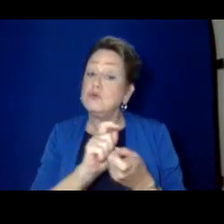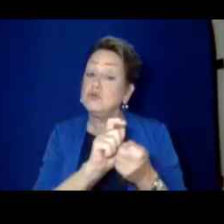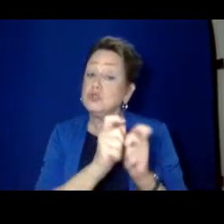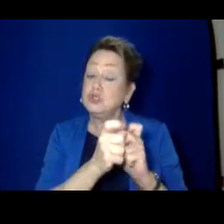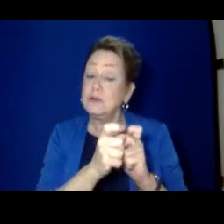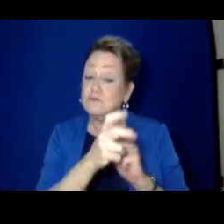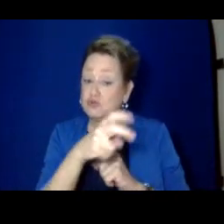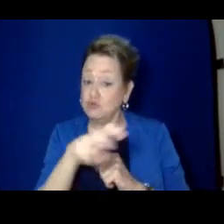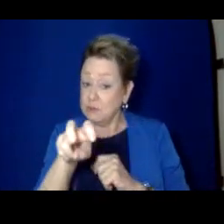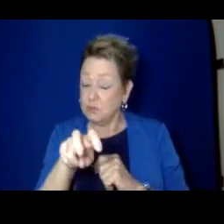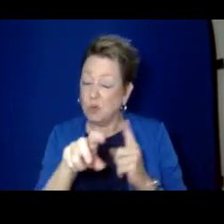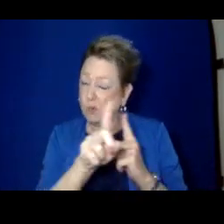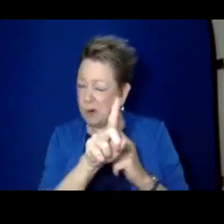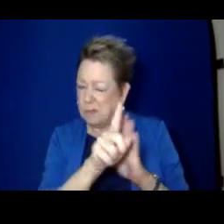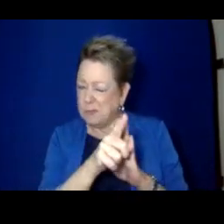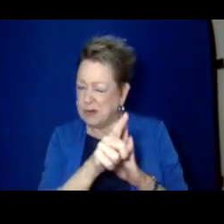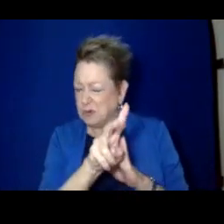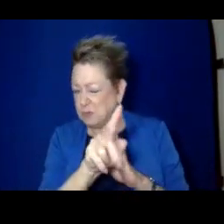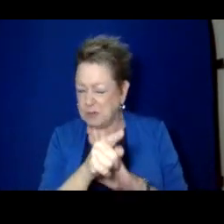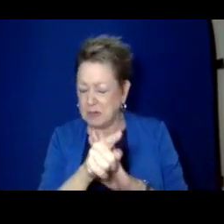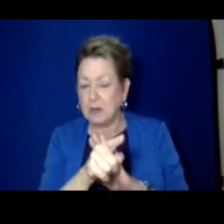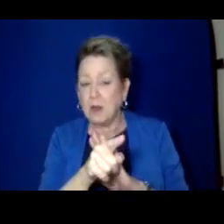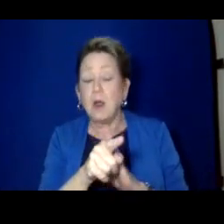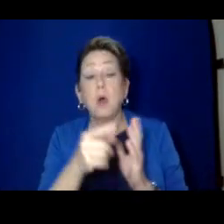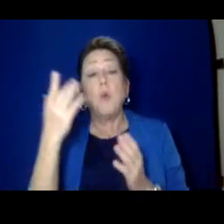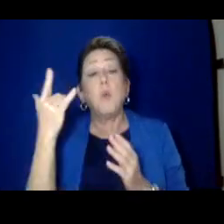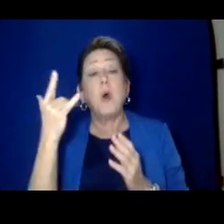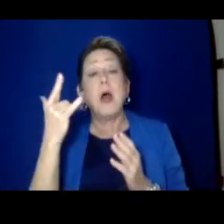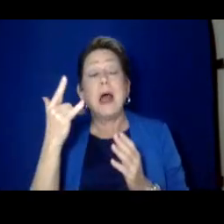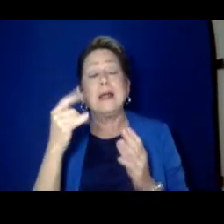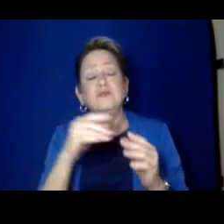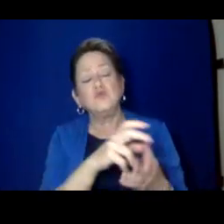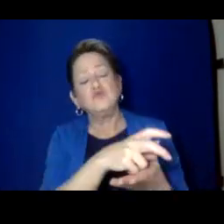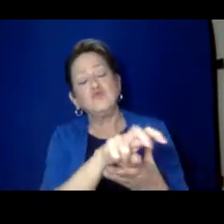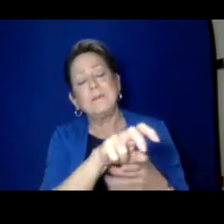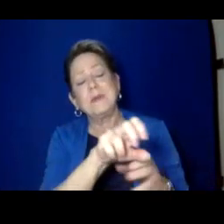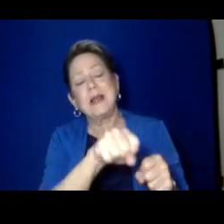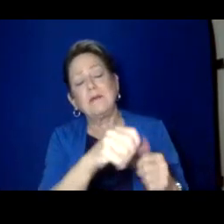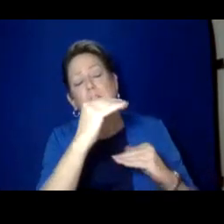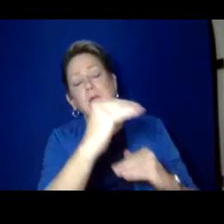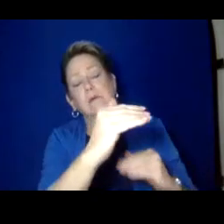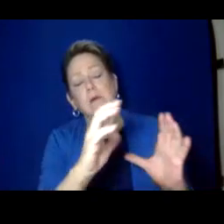or two, depending on the parameters we set up, to allow those trips to be blocked together. So